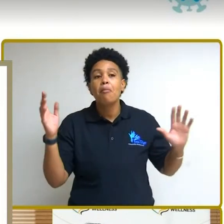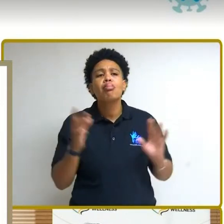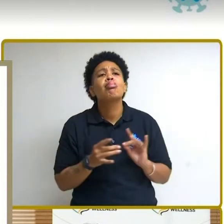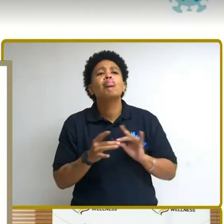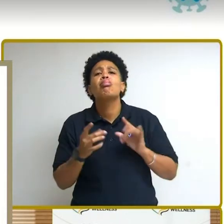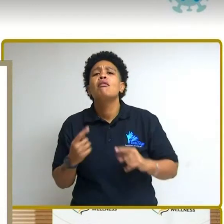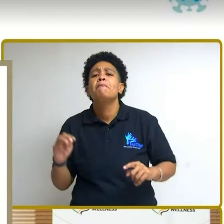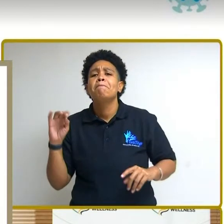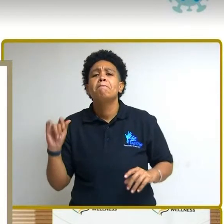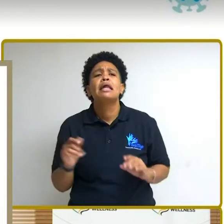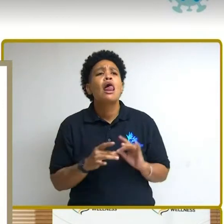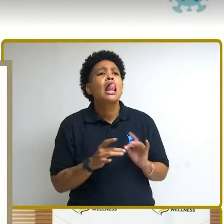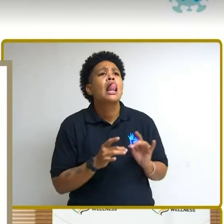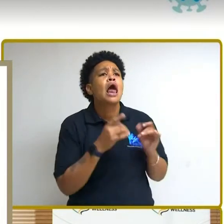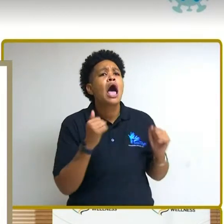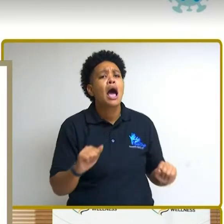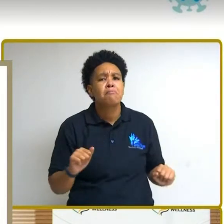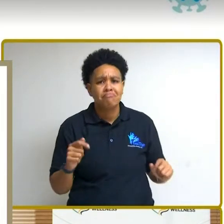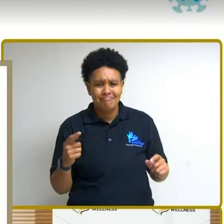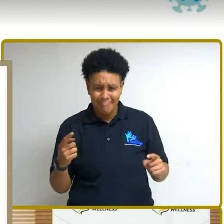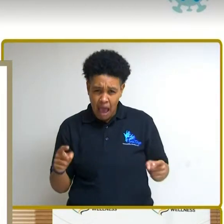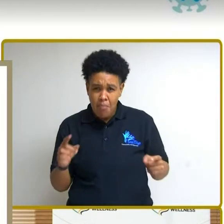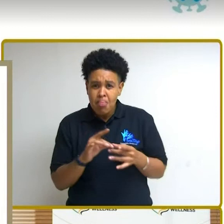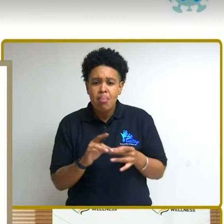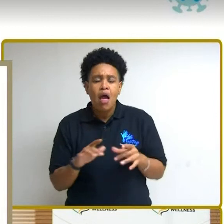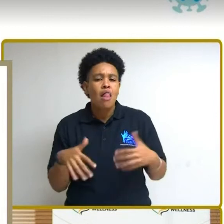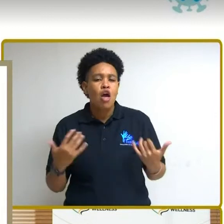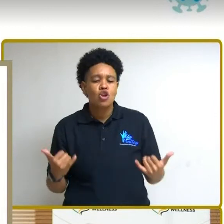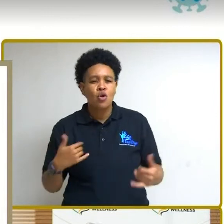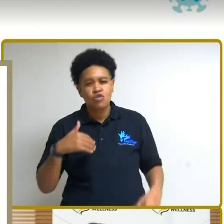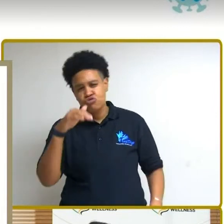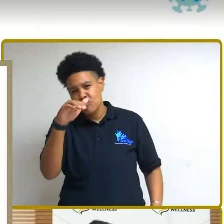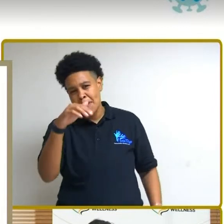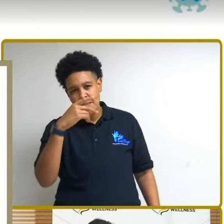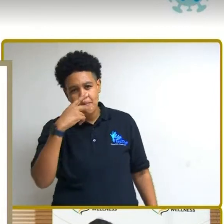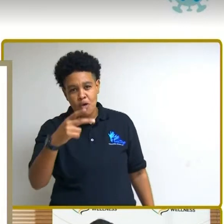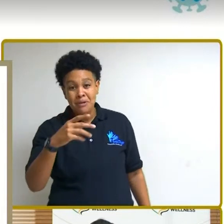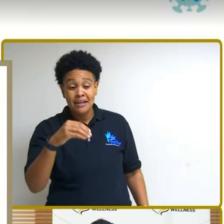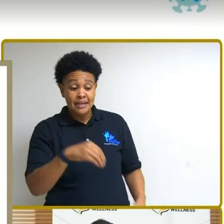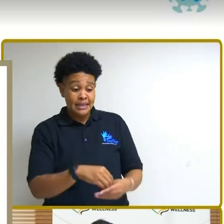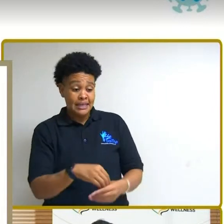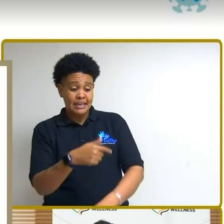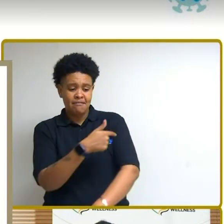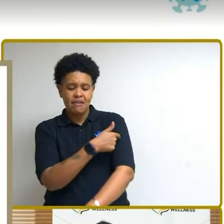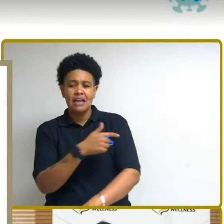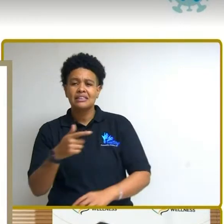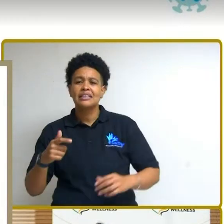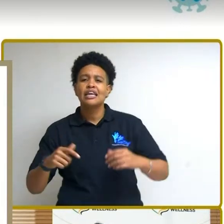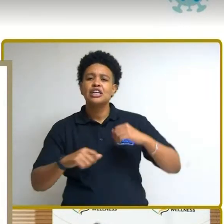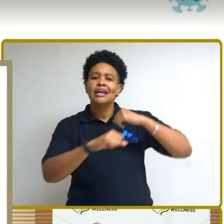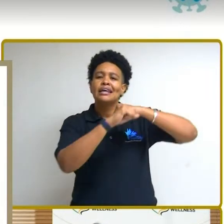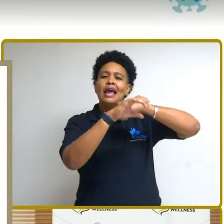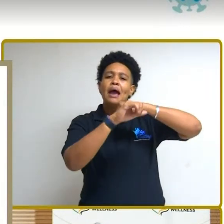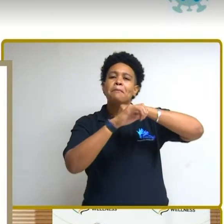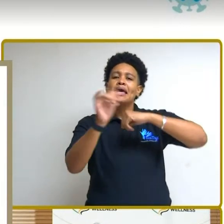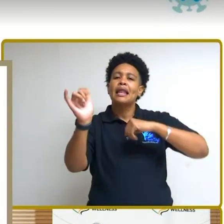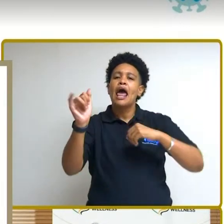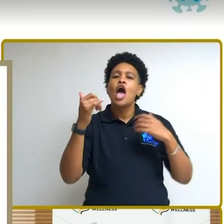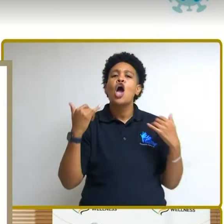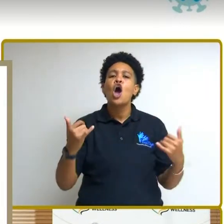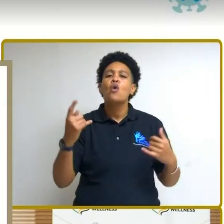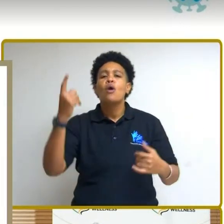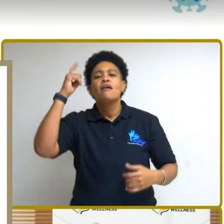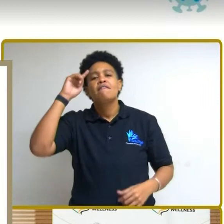the media. And I just want to remind the public that in vaccination campaigns, such as the current one